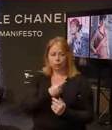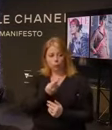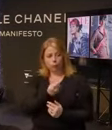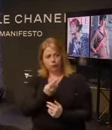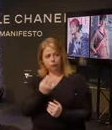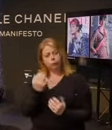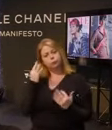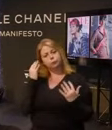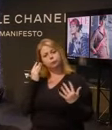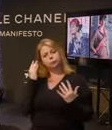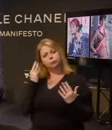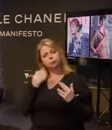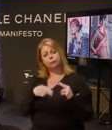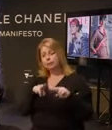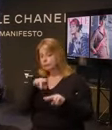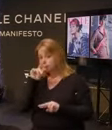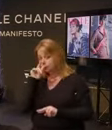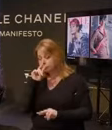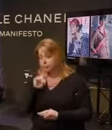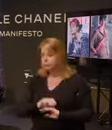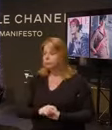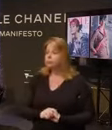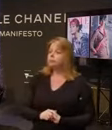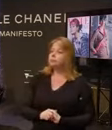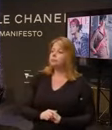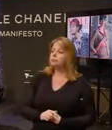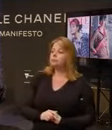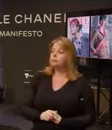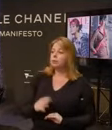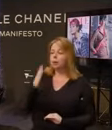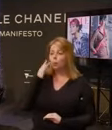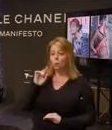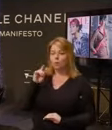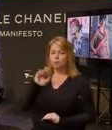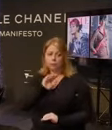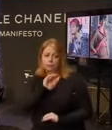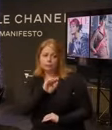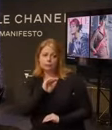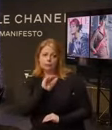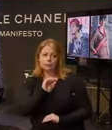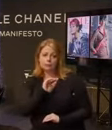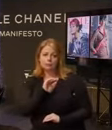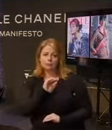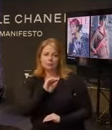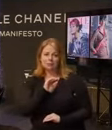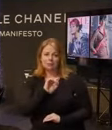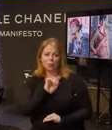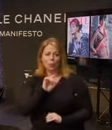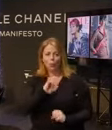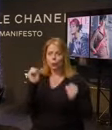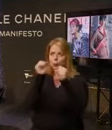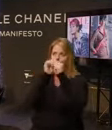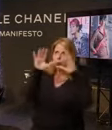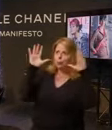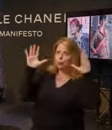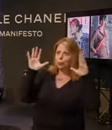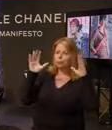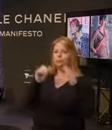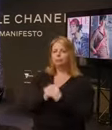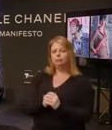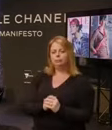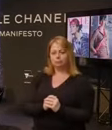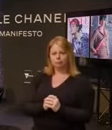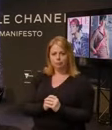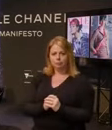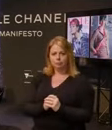if I can, you know, when we first approached you on this topic, kind of what you imagined, it, where you imagined it would